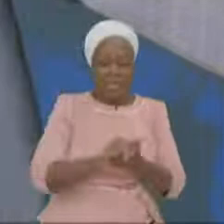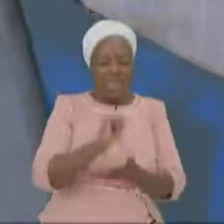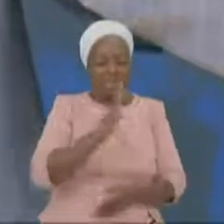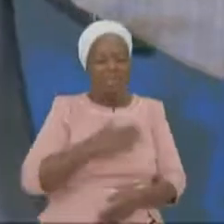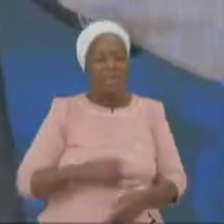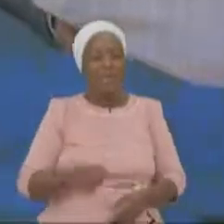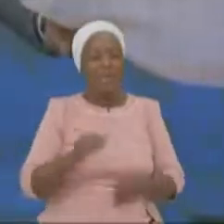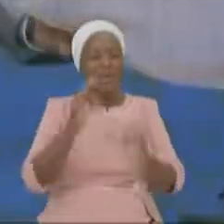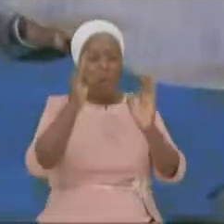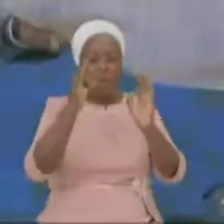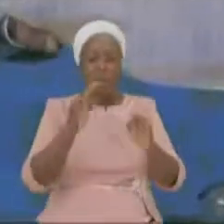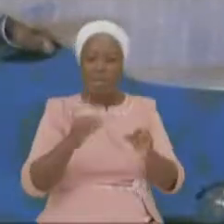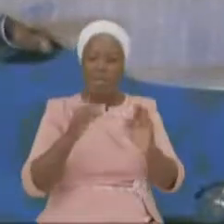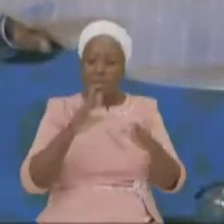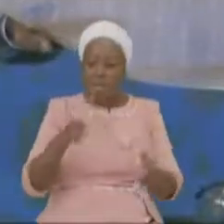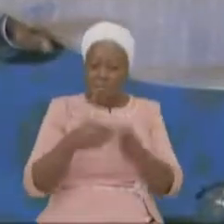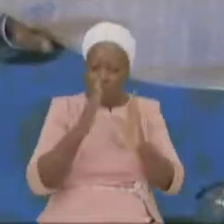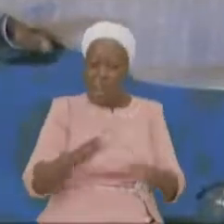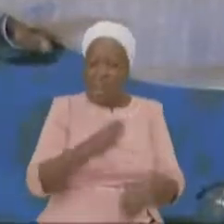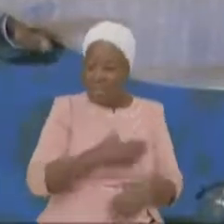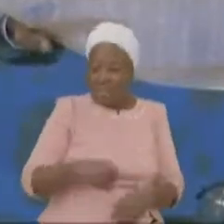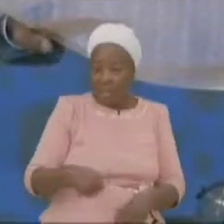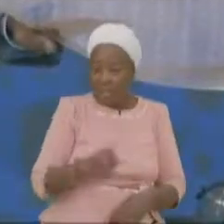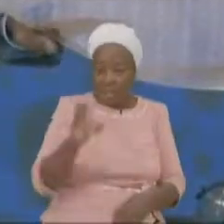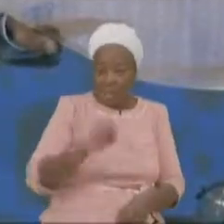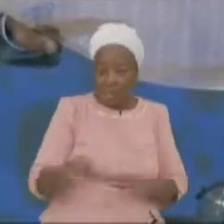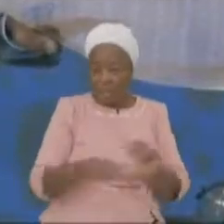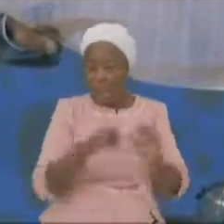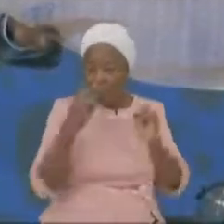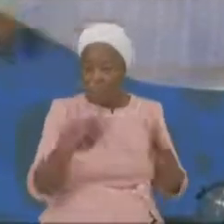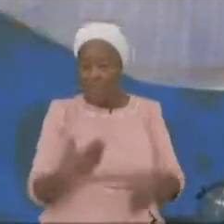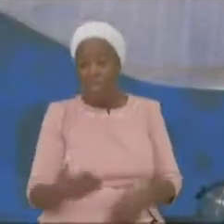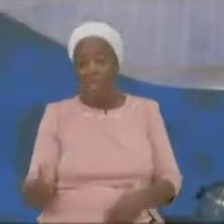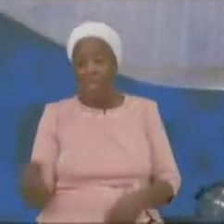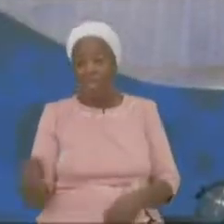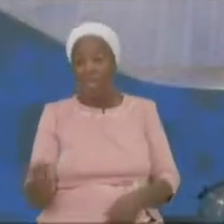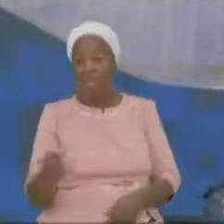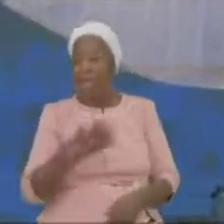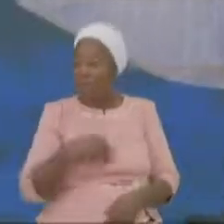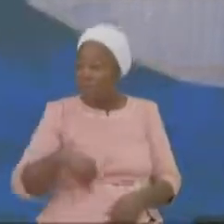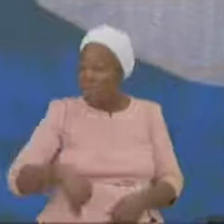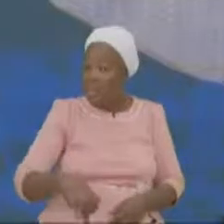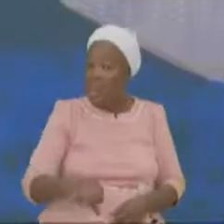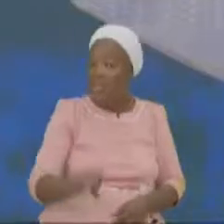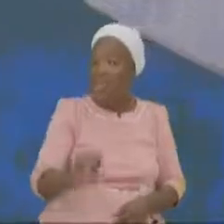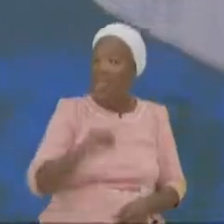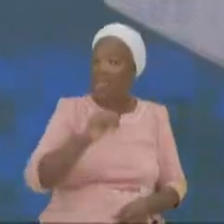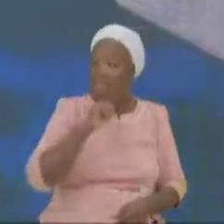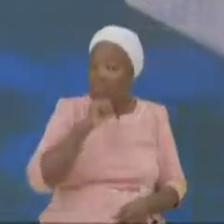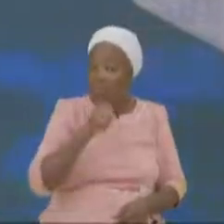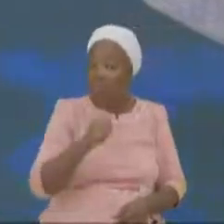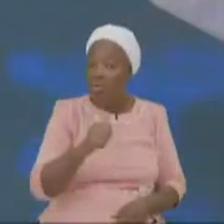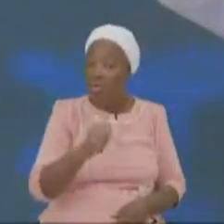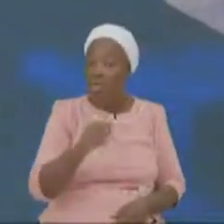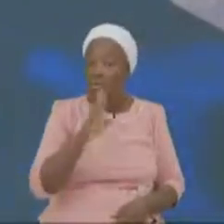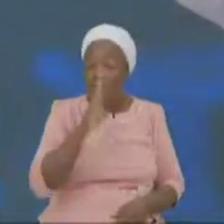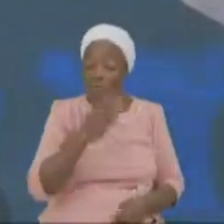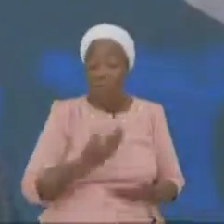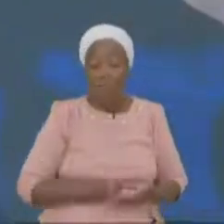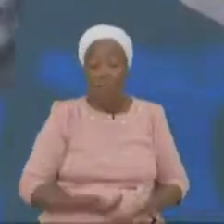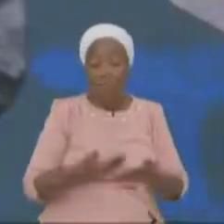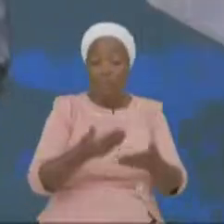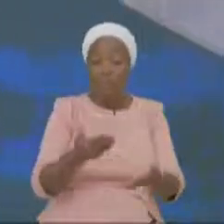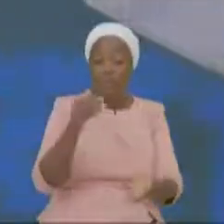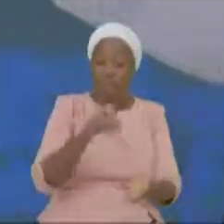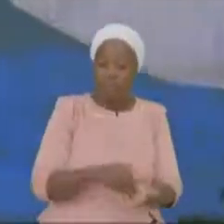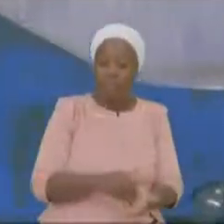minister, and they can do many things and yet not be born again.